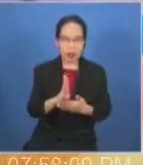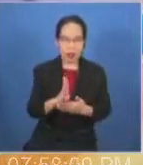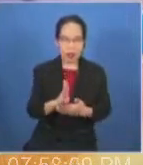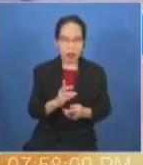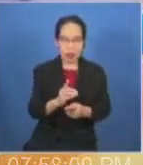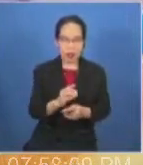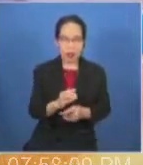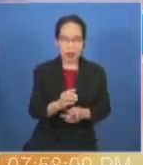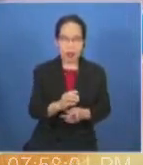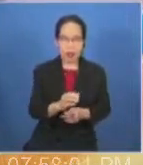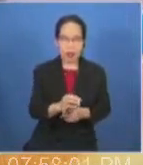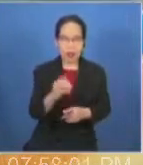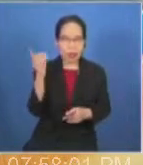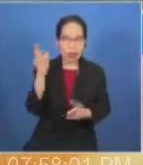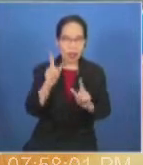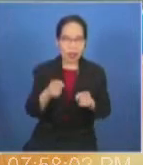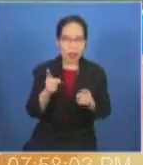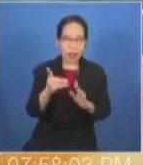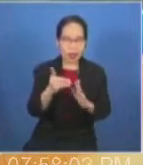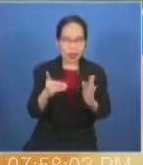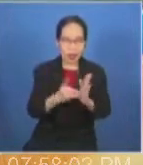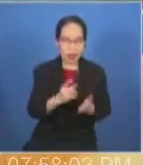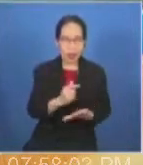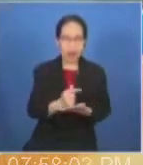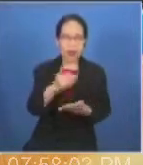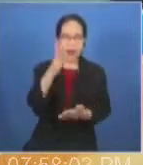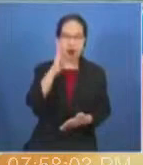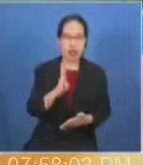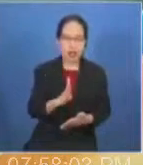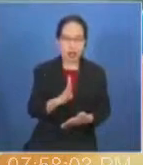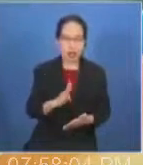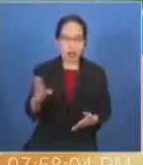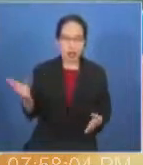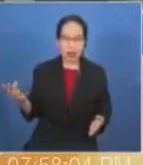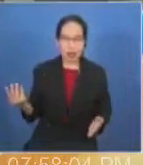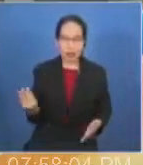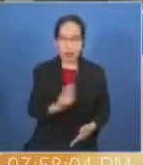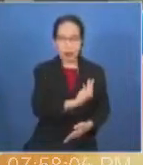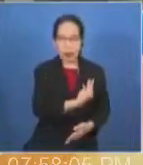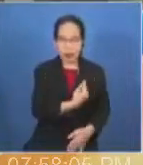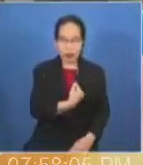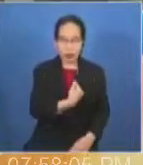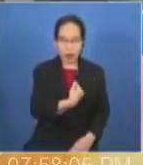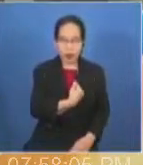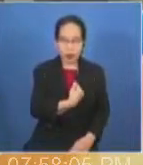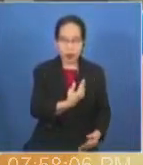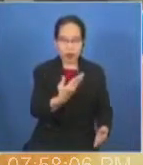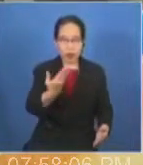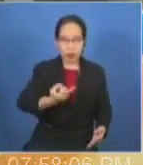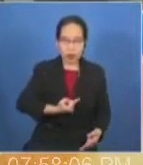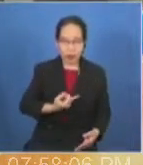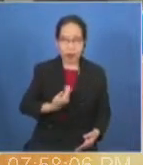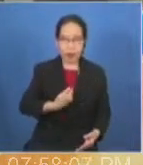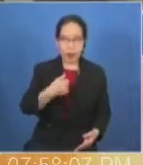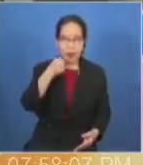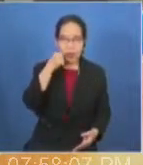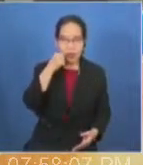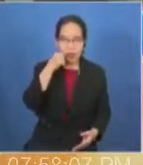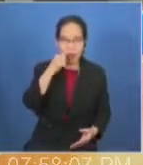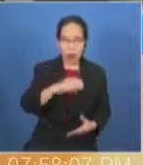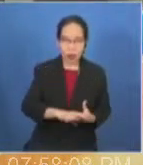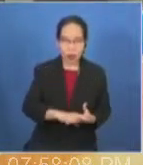I attended the indoctrination. With God's mercy and help, I was baptized. I also invited my